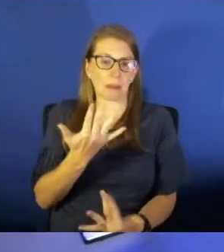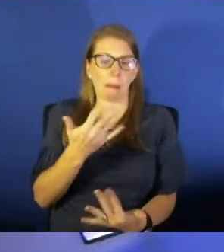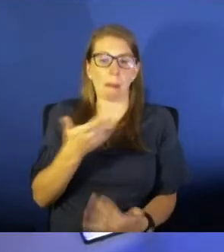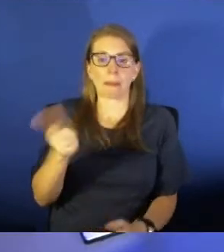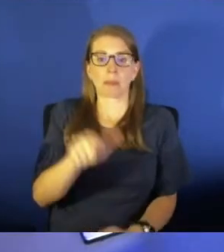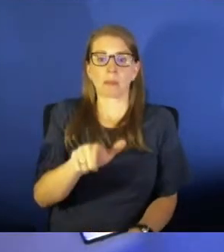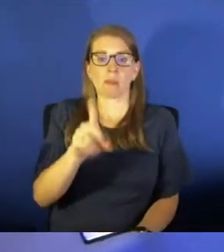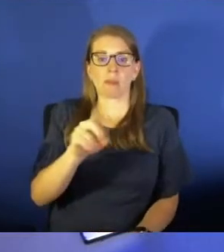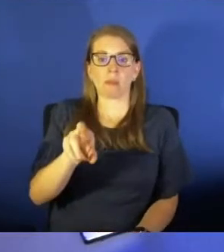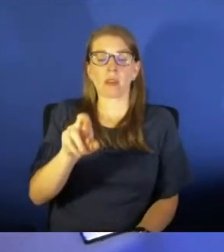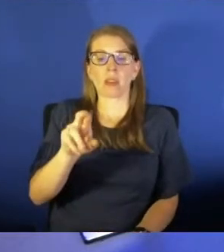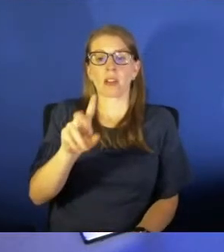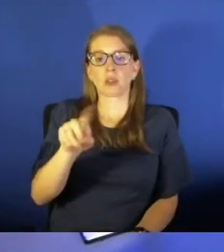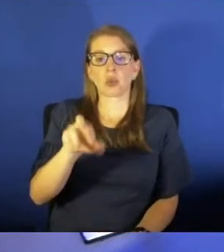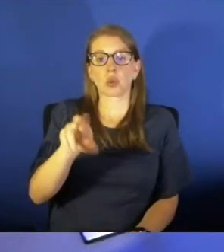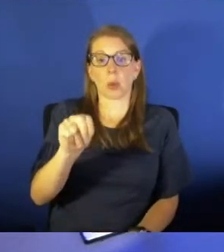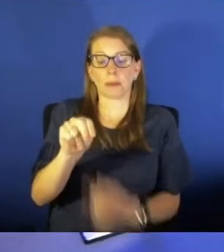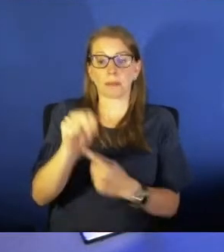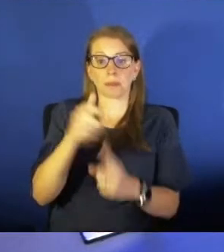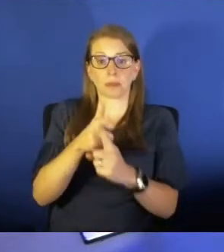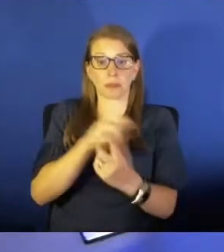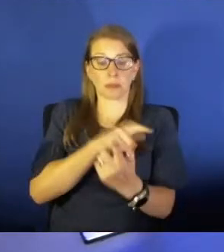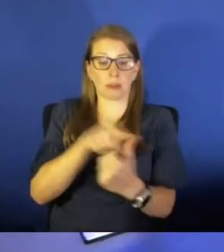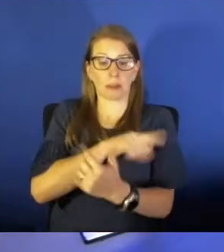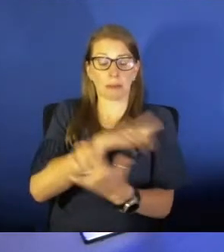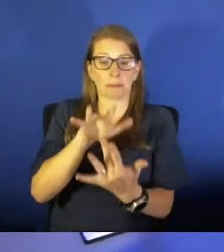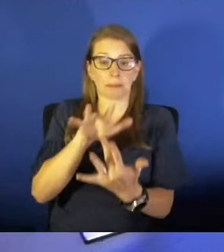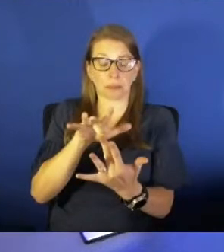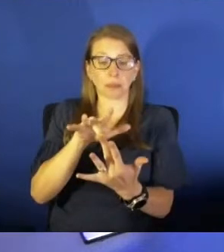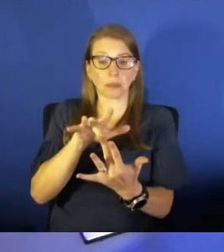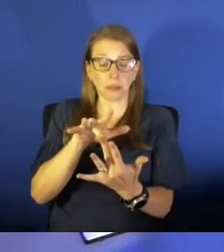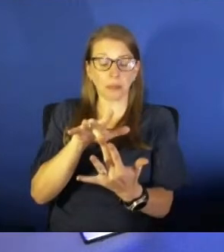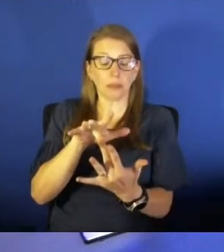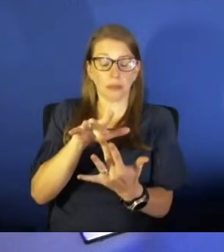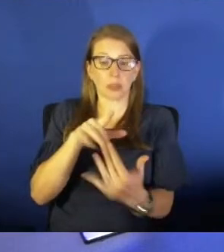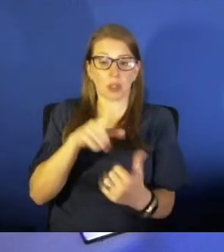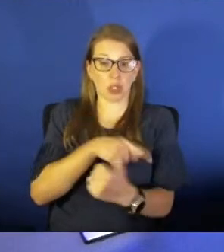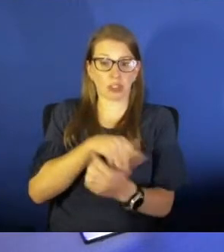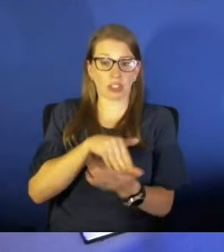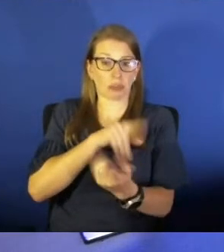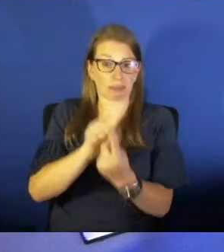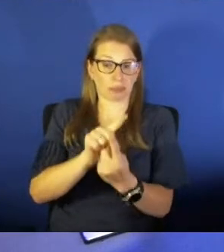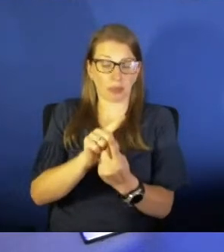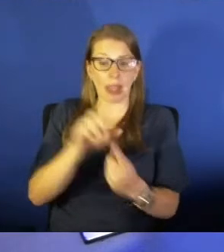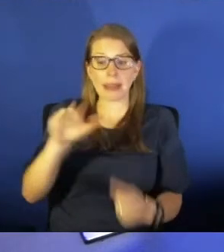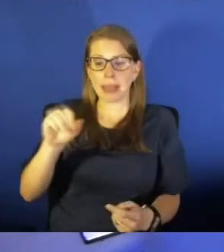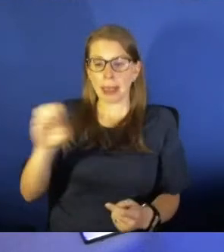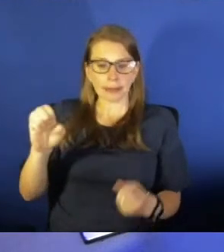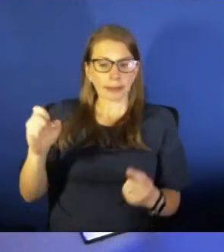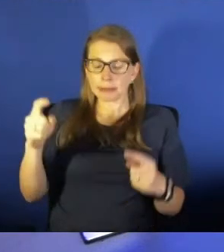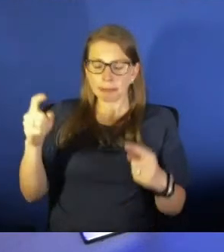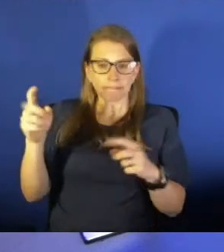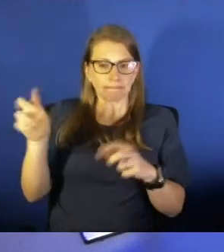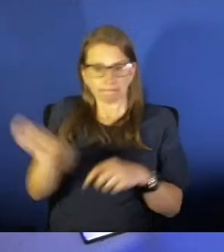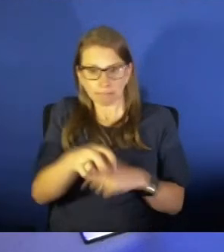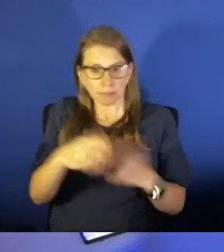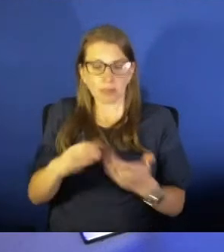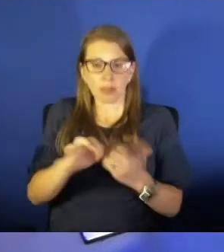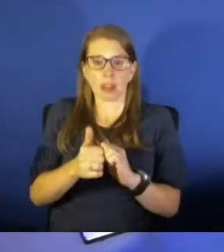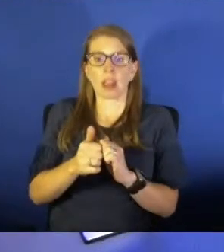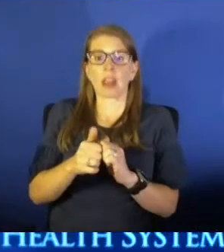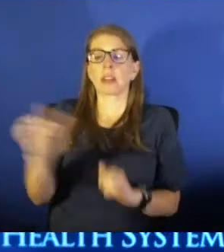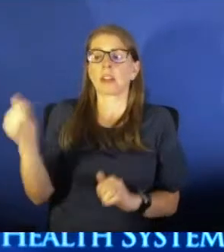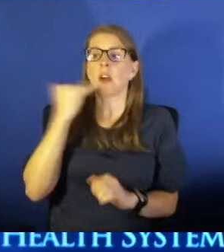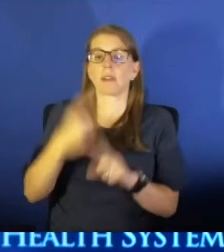first. You first came in contact with Leticia initially. Kind of explain how her case came to be here. So we got a call from North Kansas City that they